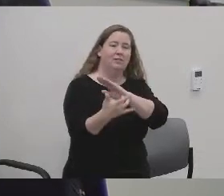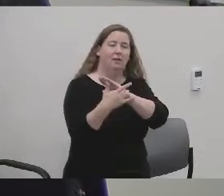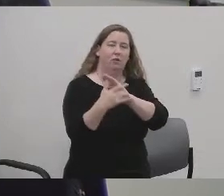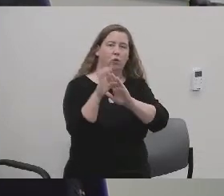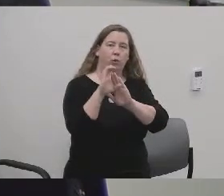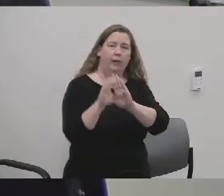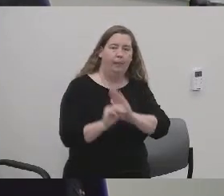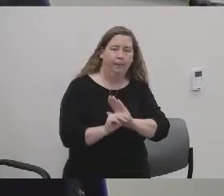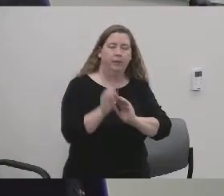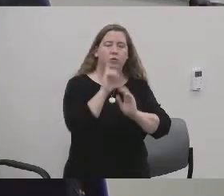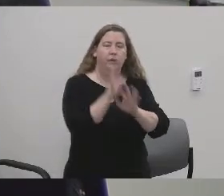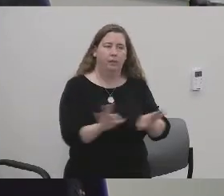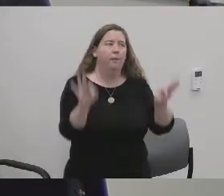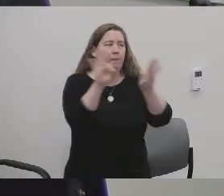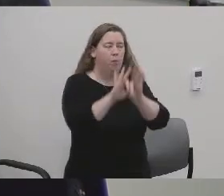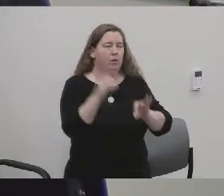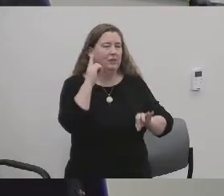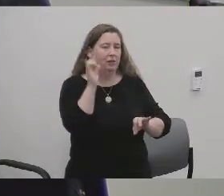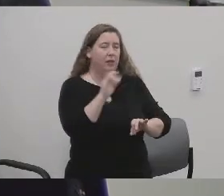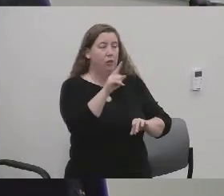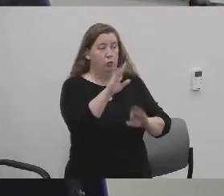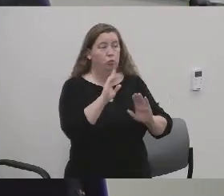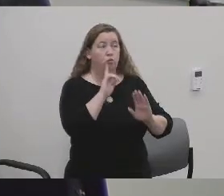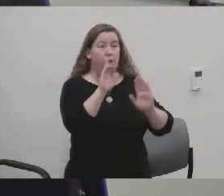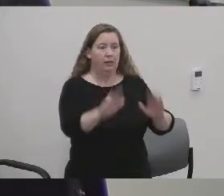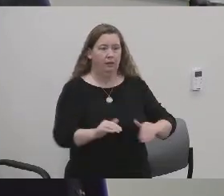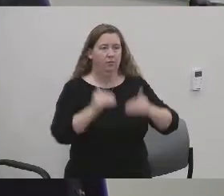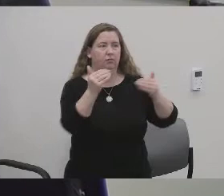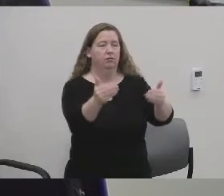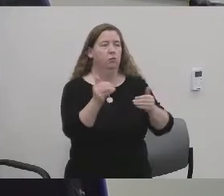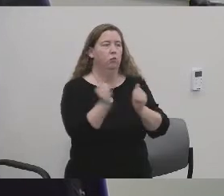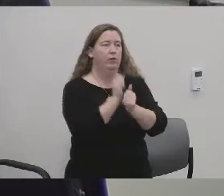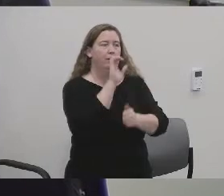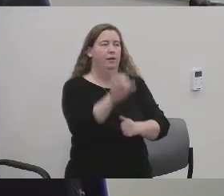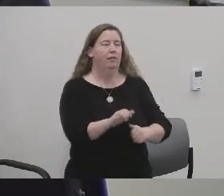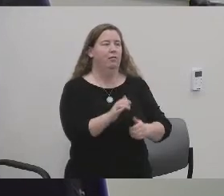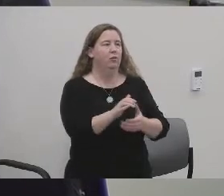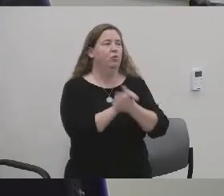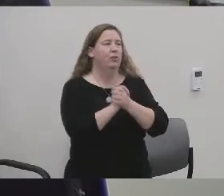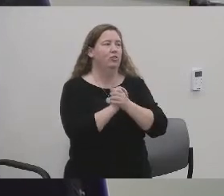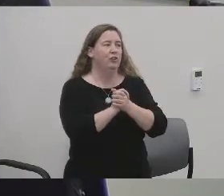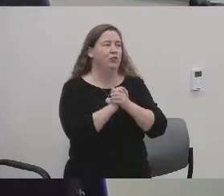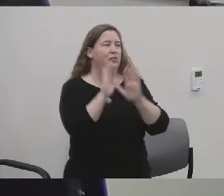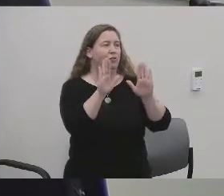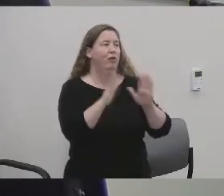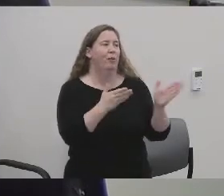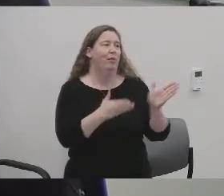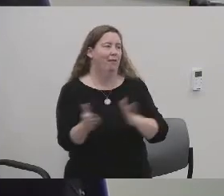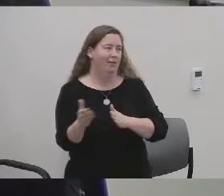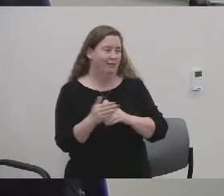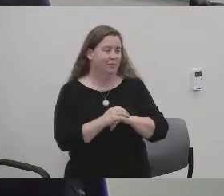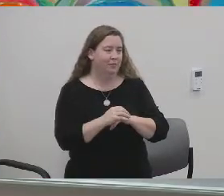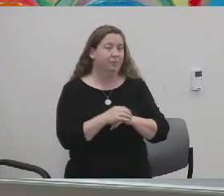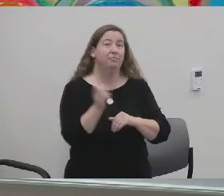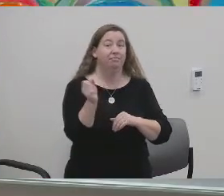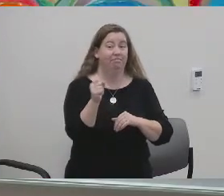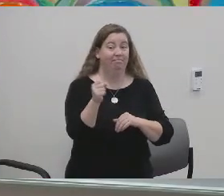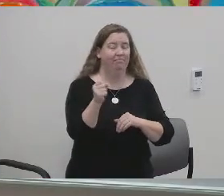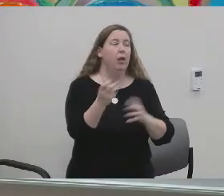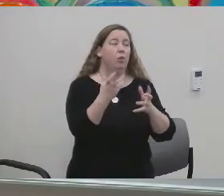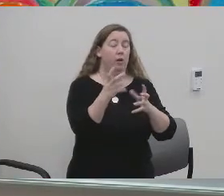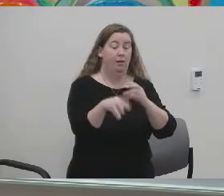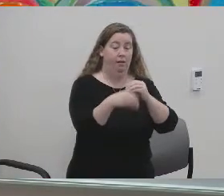like you're really moving forward on that, so congrats, it sounds like a great plan. We have been, and I do want to say something that's